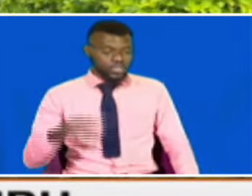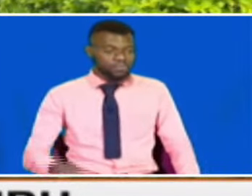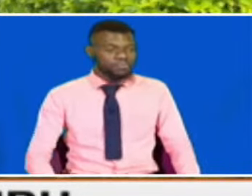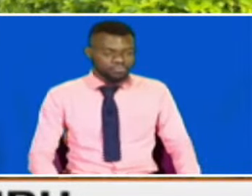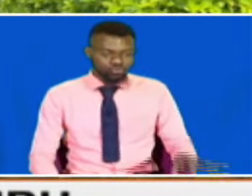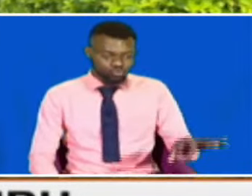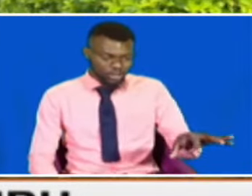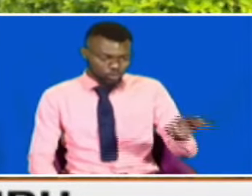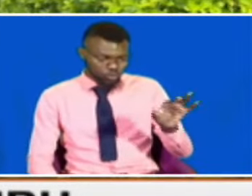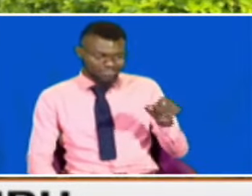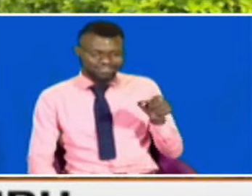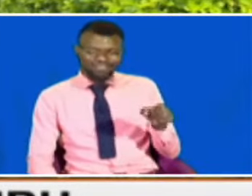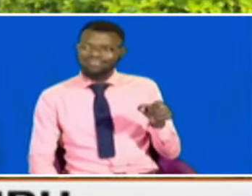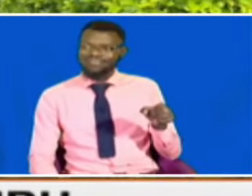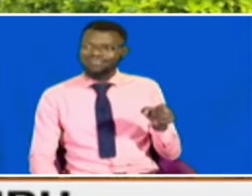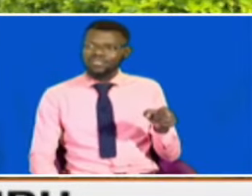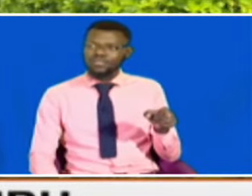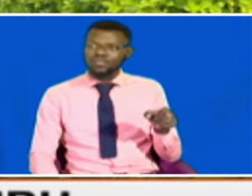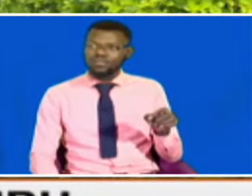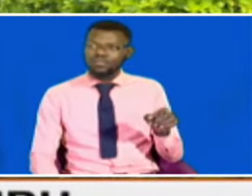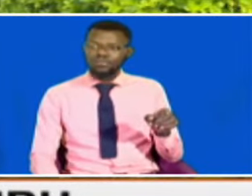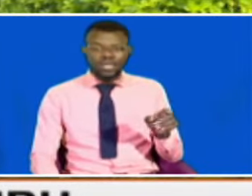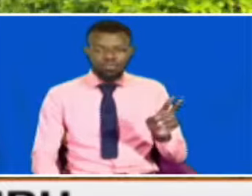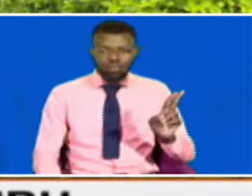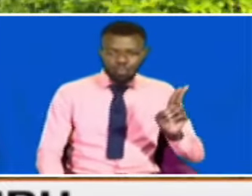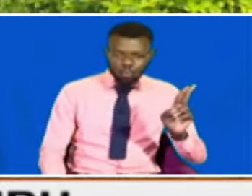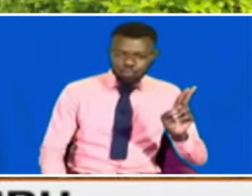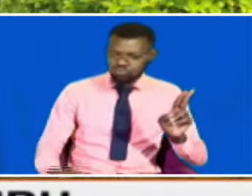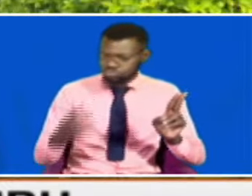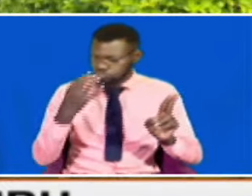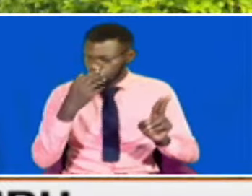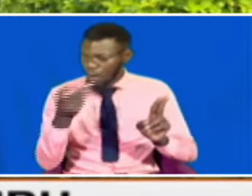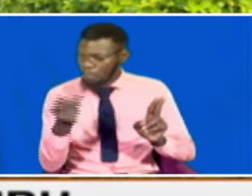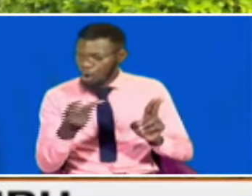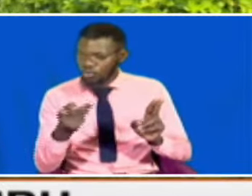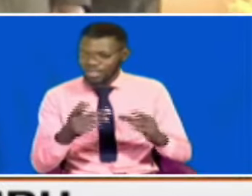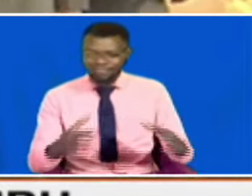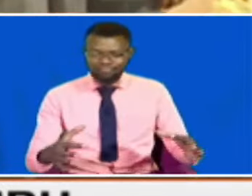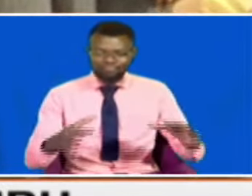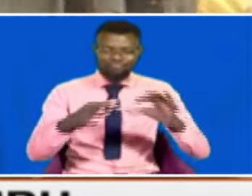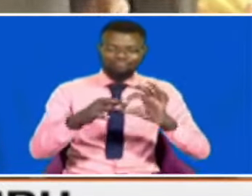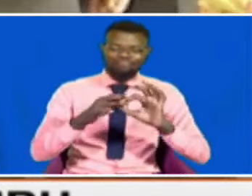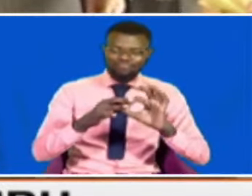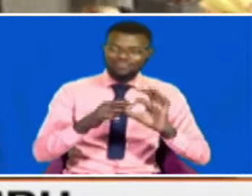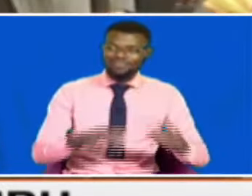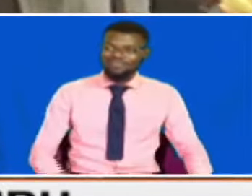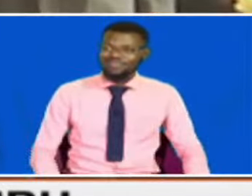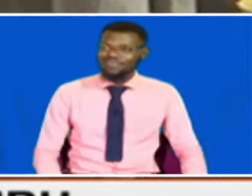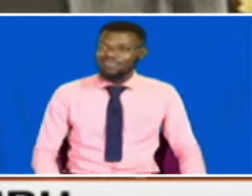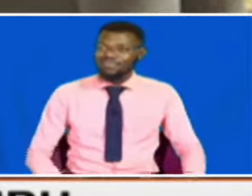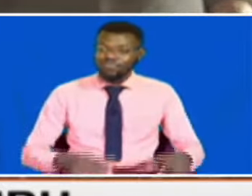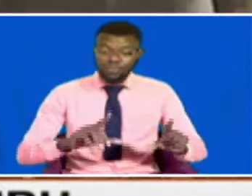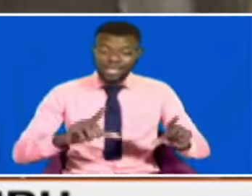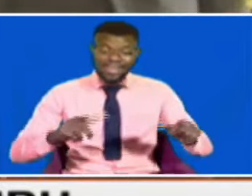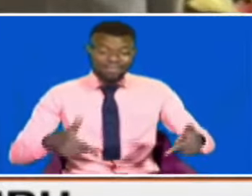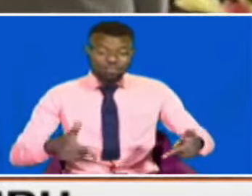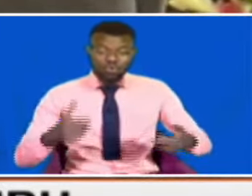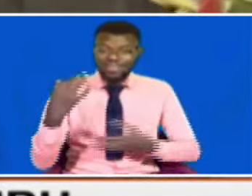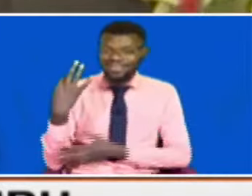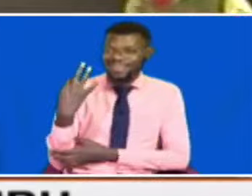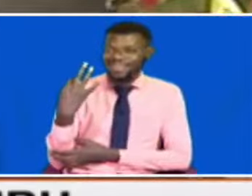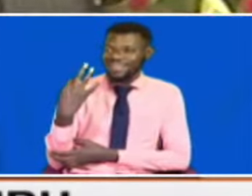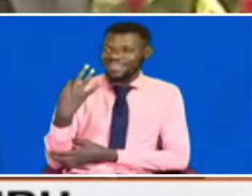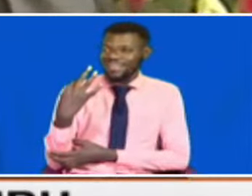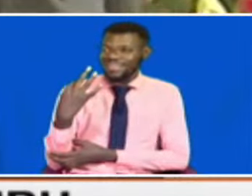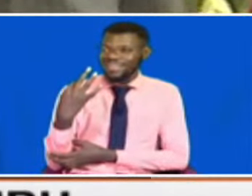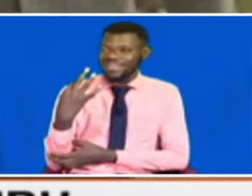So Uhuru na Ruto wakasaliwa hapo as a result of that. And we have Limuru 3, convened by NARC